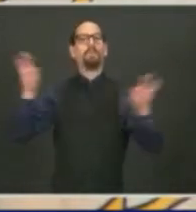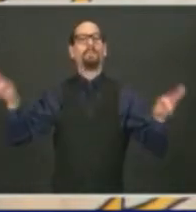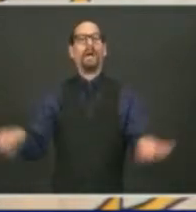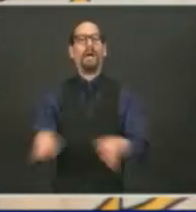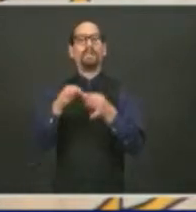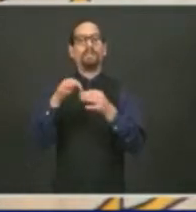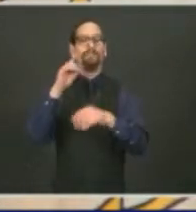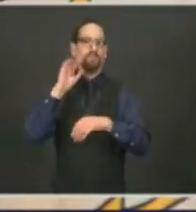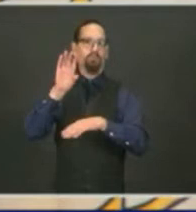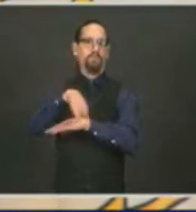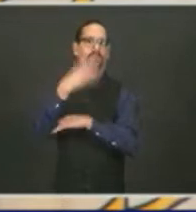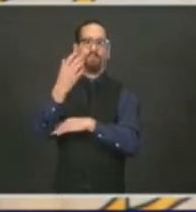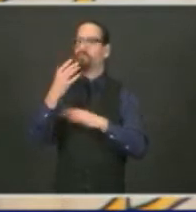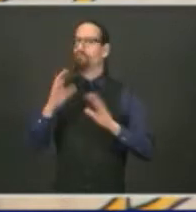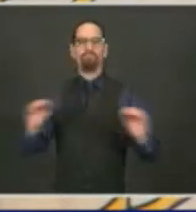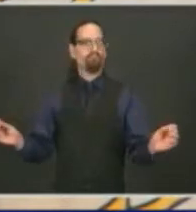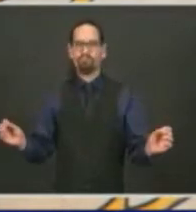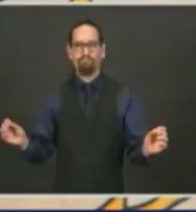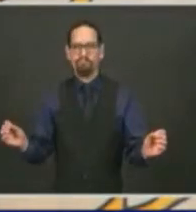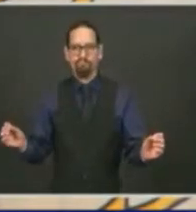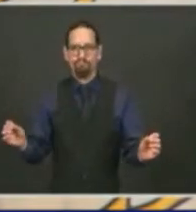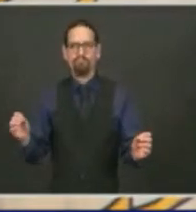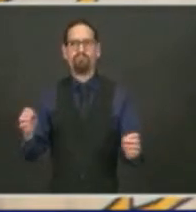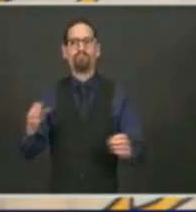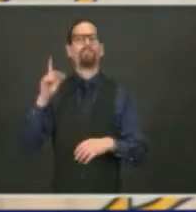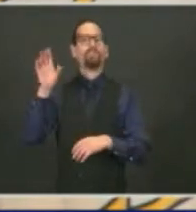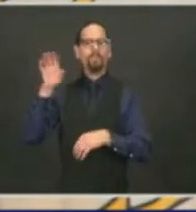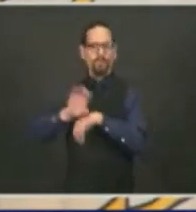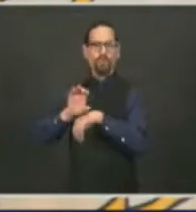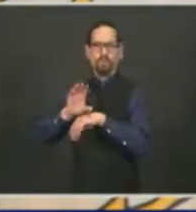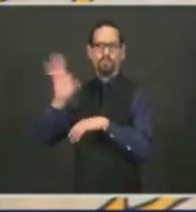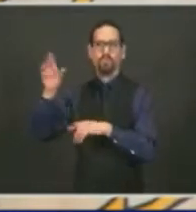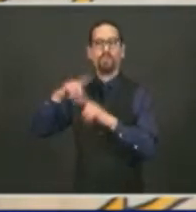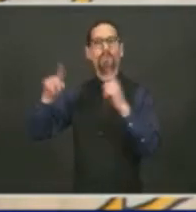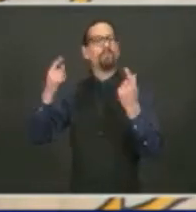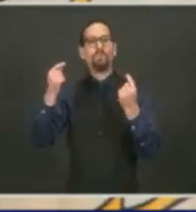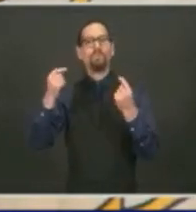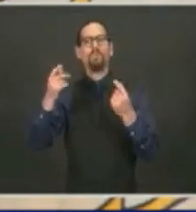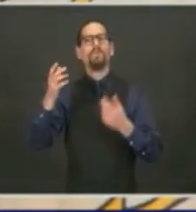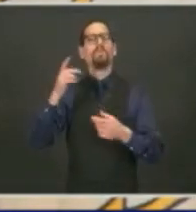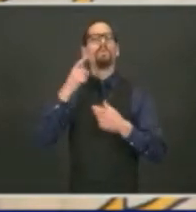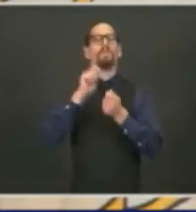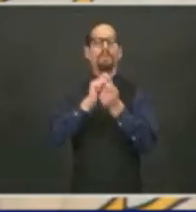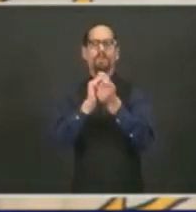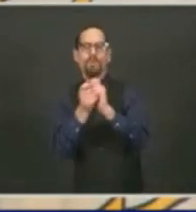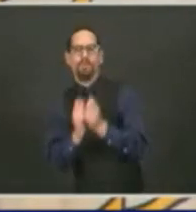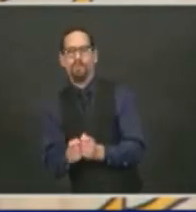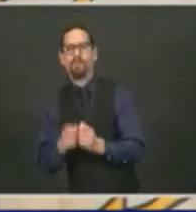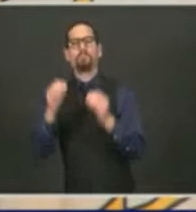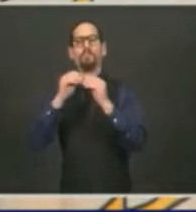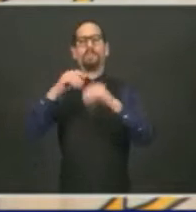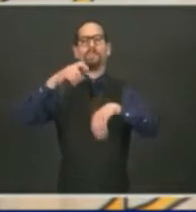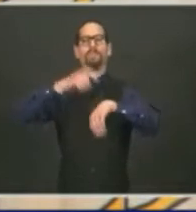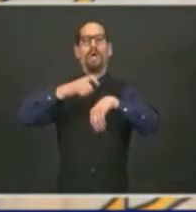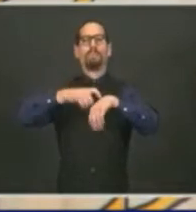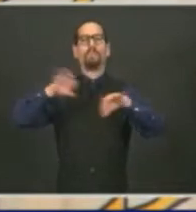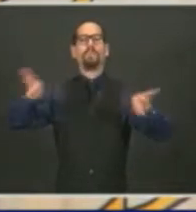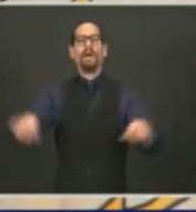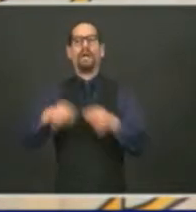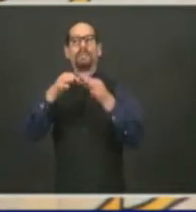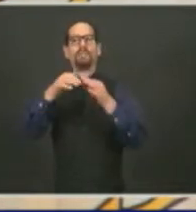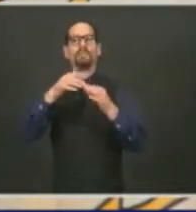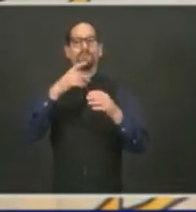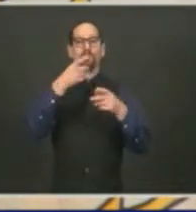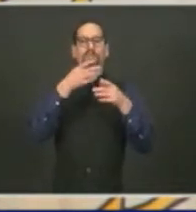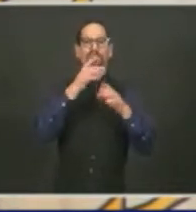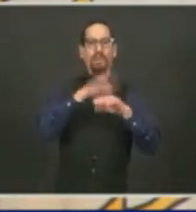There'll be no midnight mass at the cathedral. There will be extra masses on Christmas Eve and Christmas Day so that